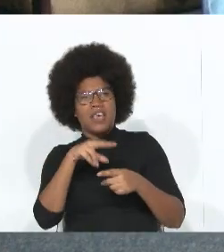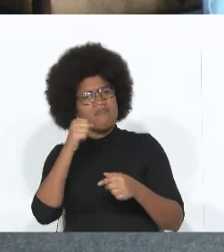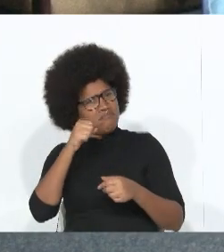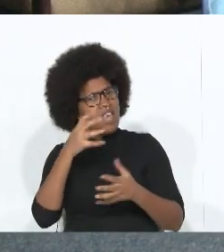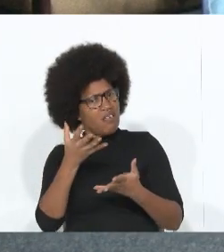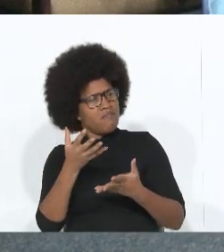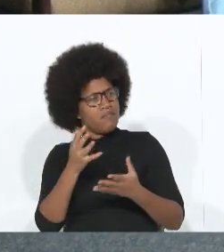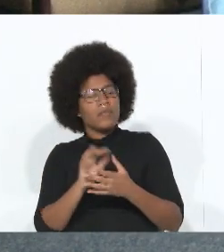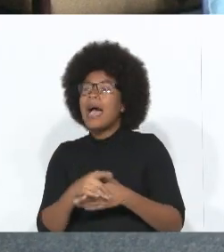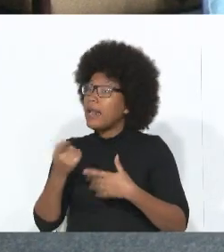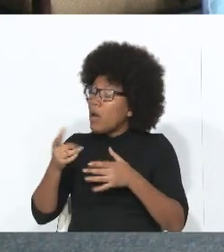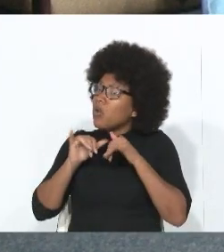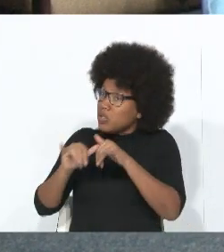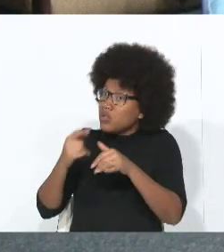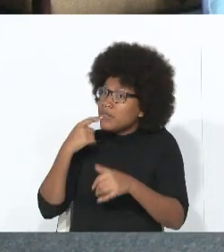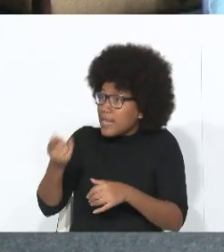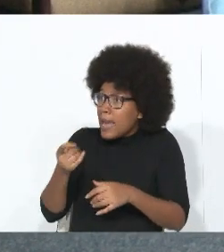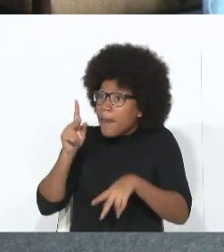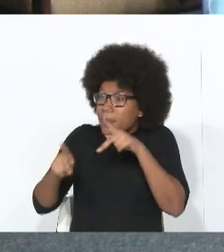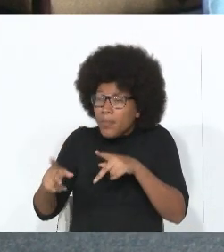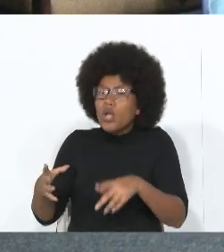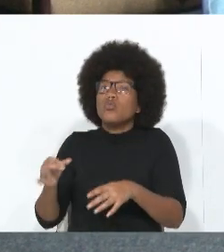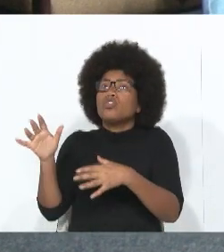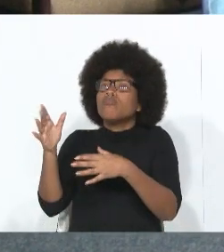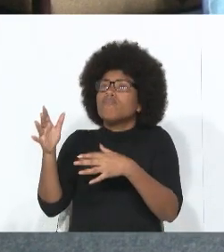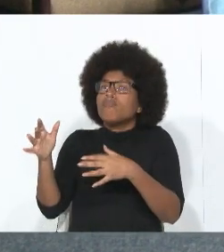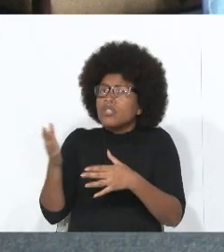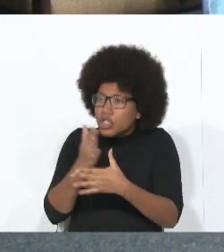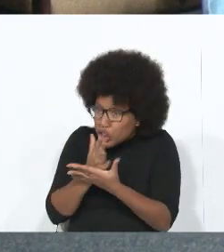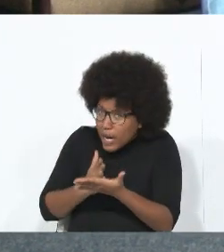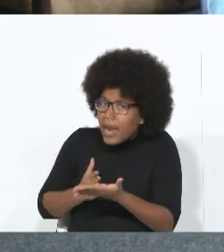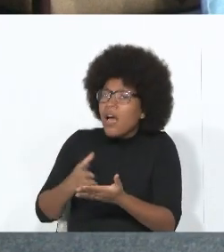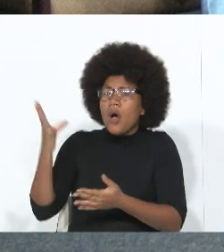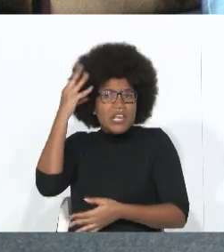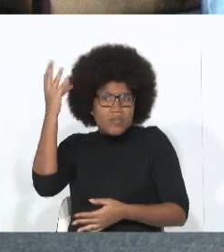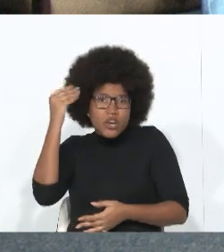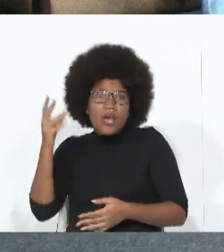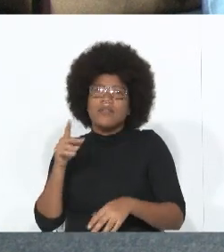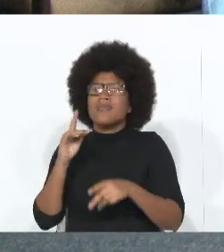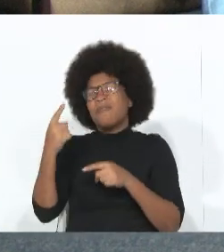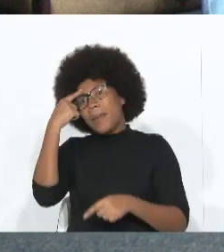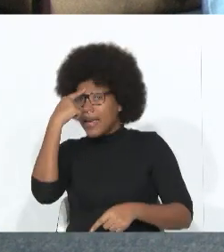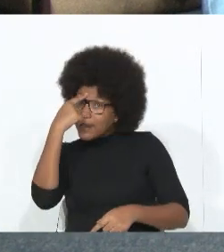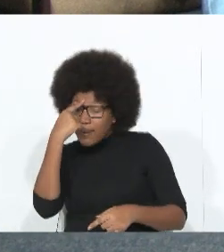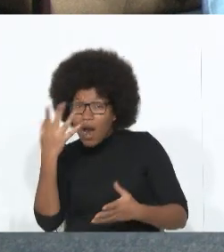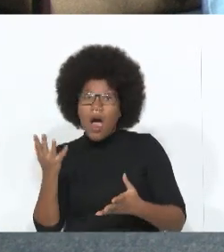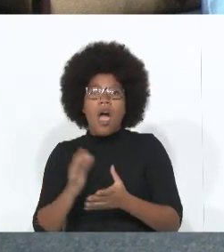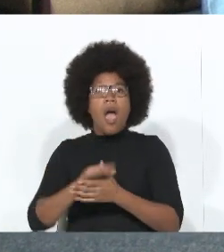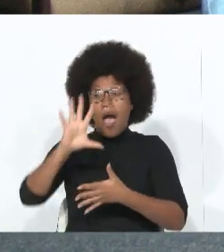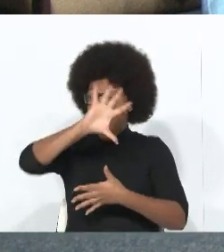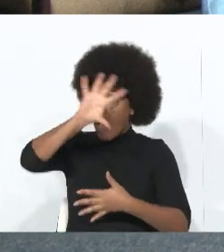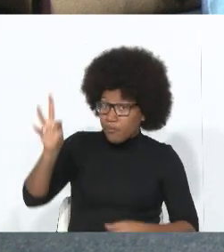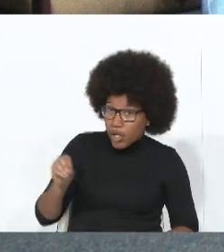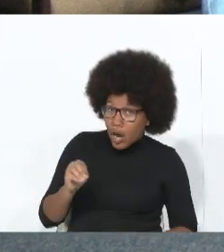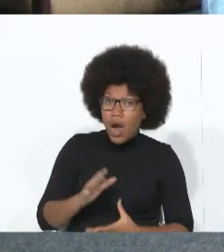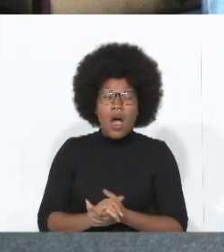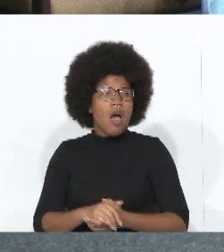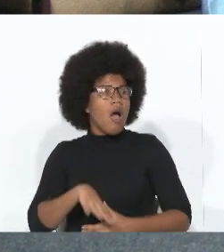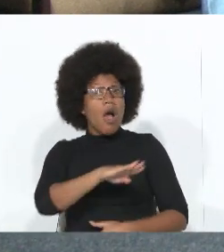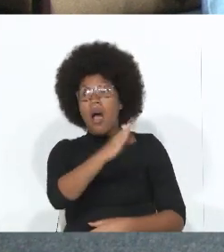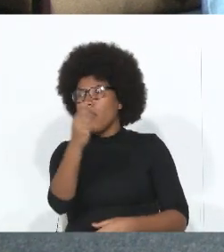even far further to say people who share our experiences. So stuff from India, stuff from Africa,